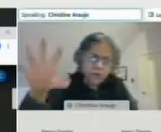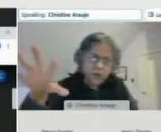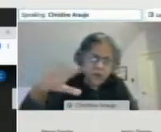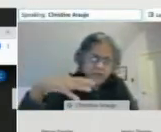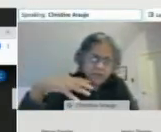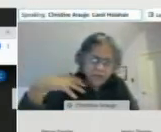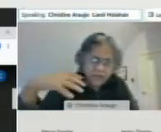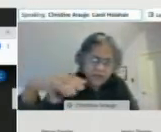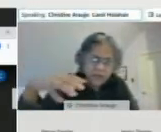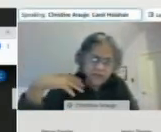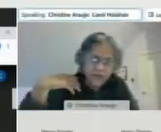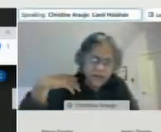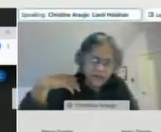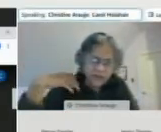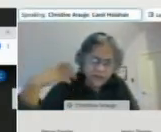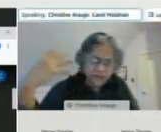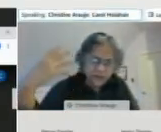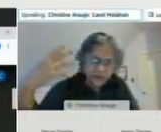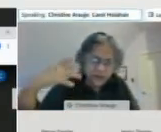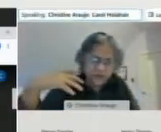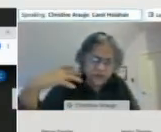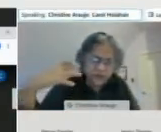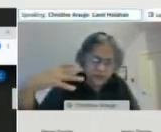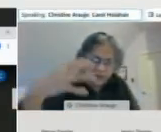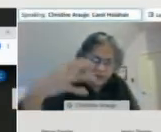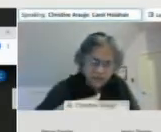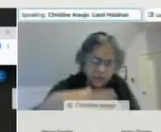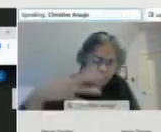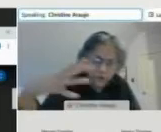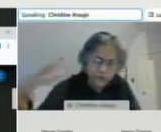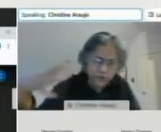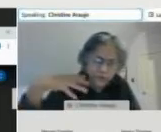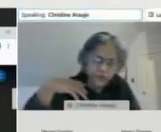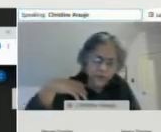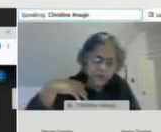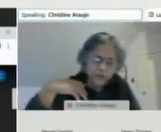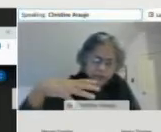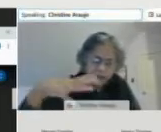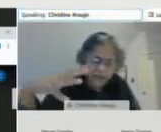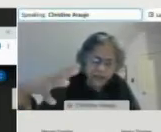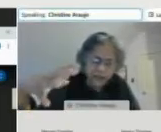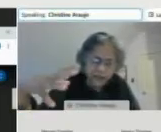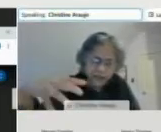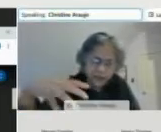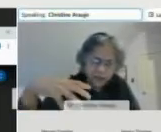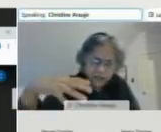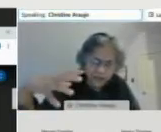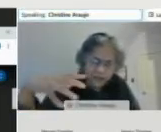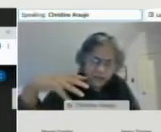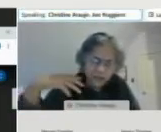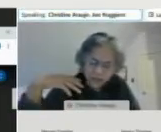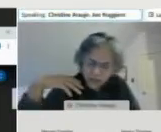for the rest of the board. The street itself,